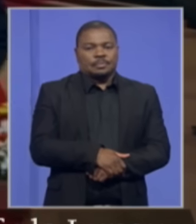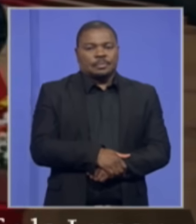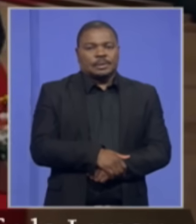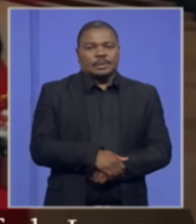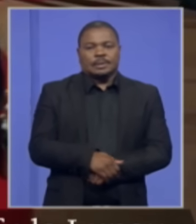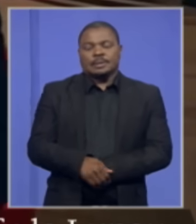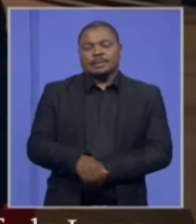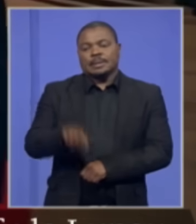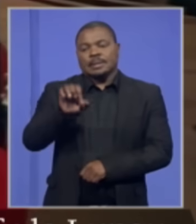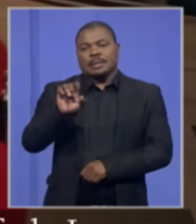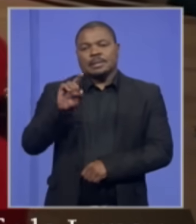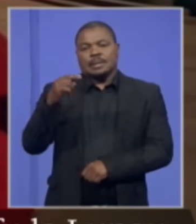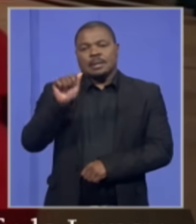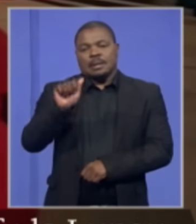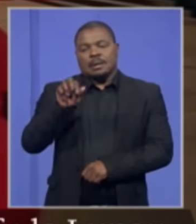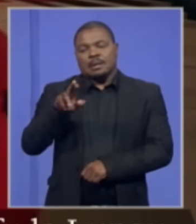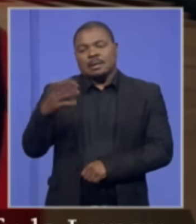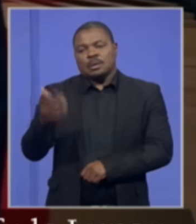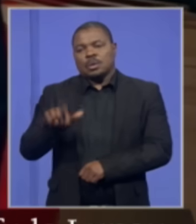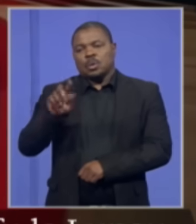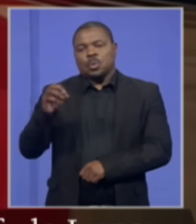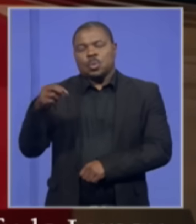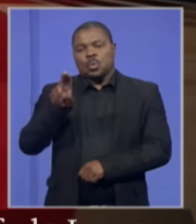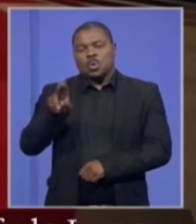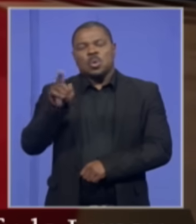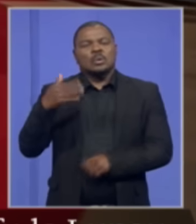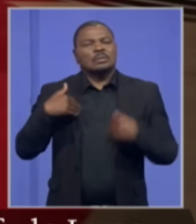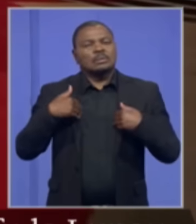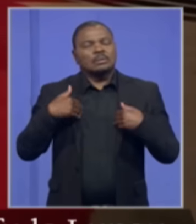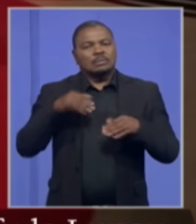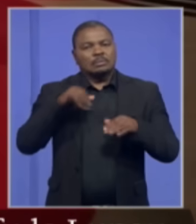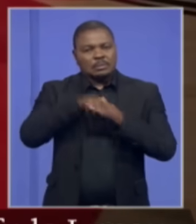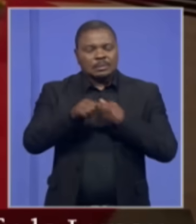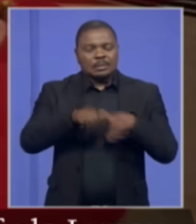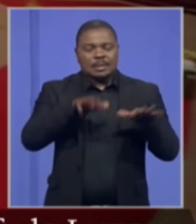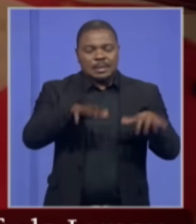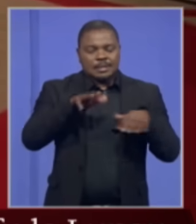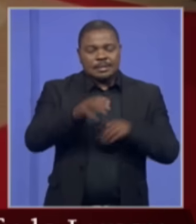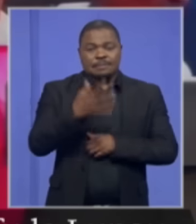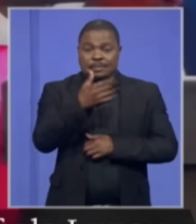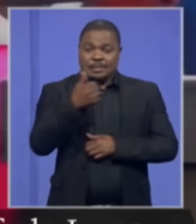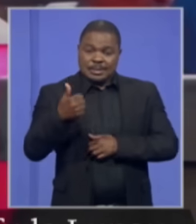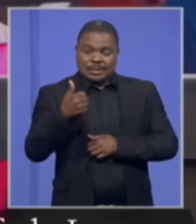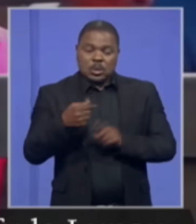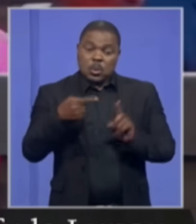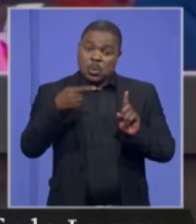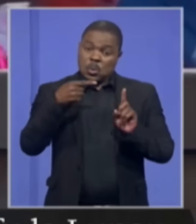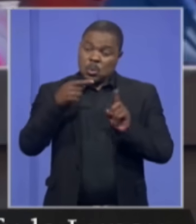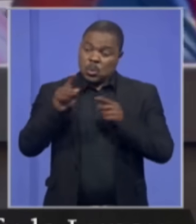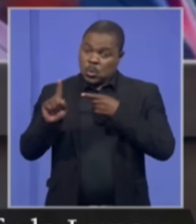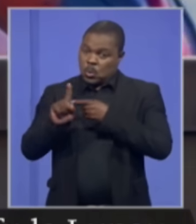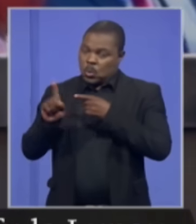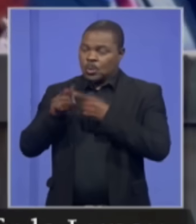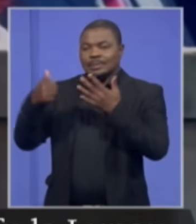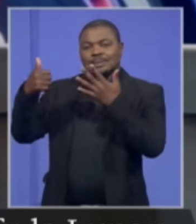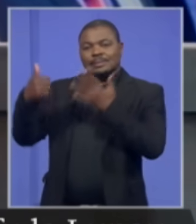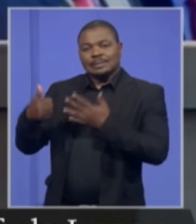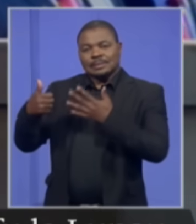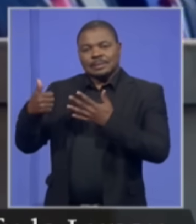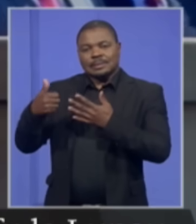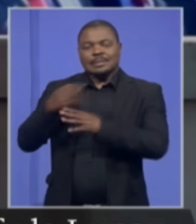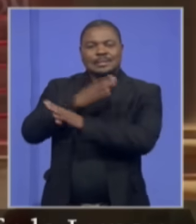Edgar Lungu o hlahile ka la 11 Pudungwana ka selemo sa 1956. Ene ile mopresidente wa botshelela wa